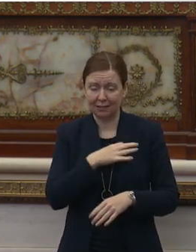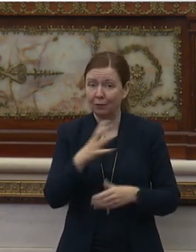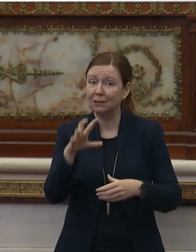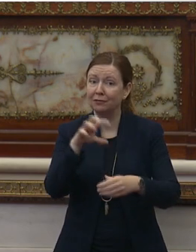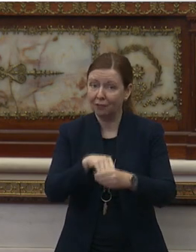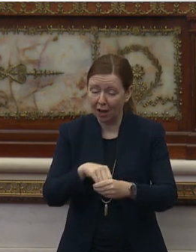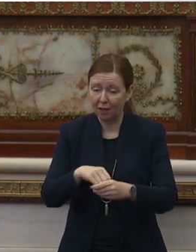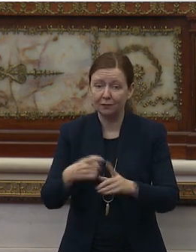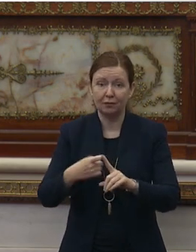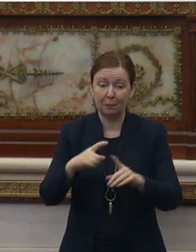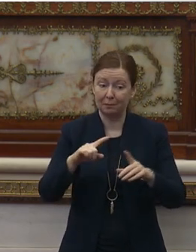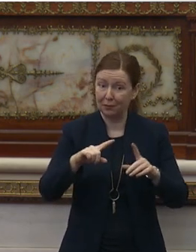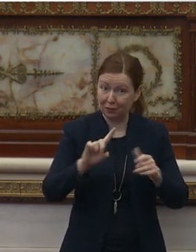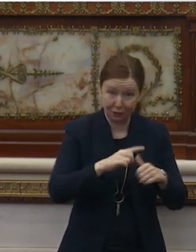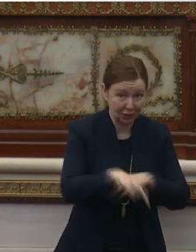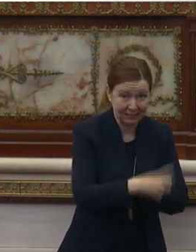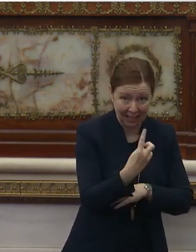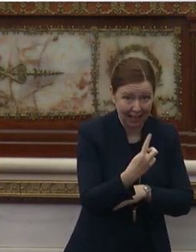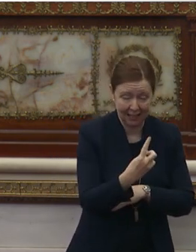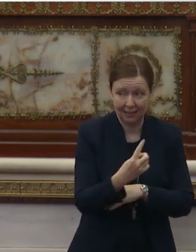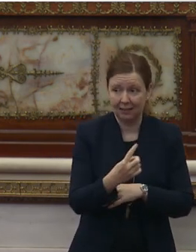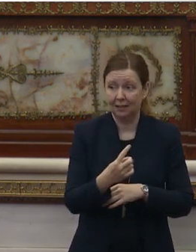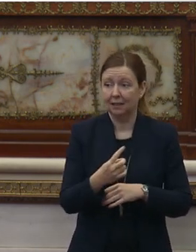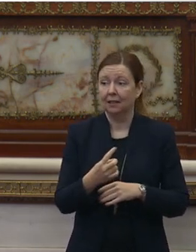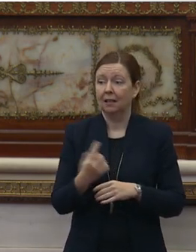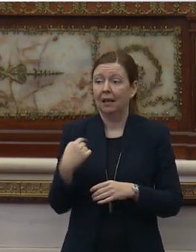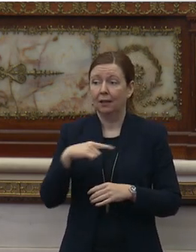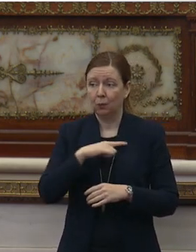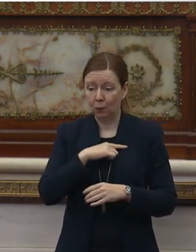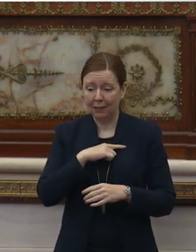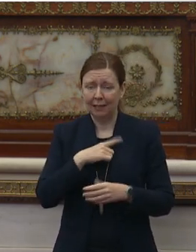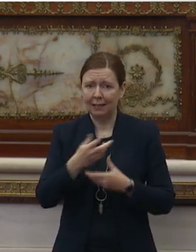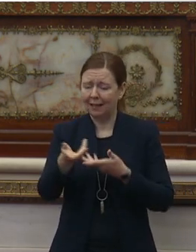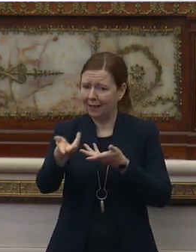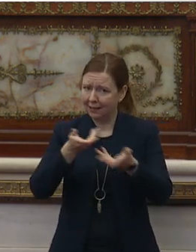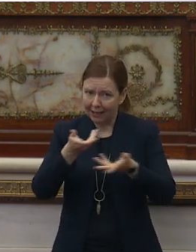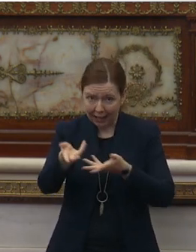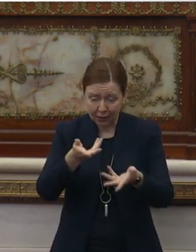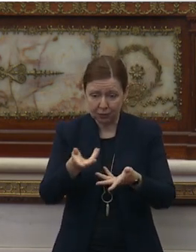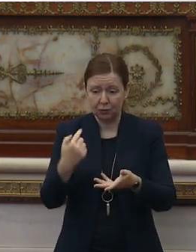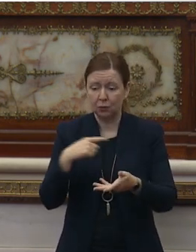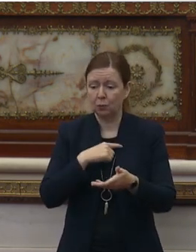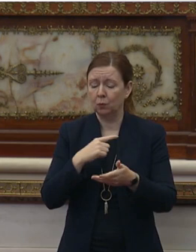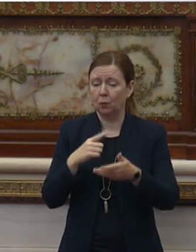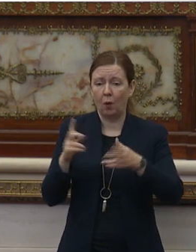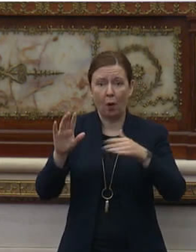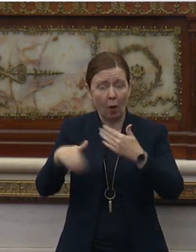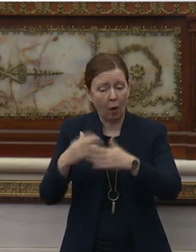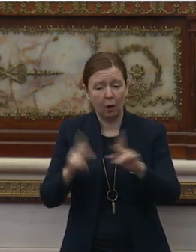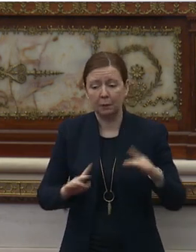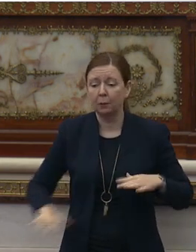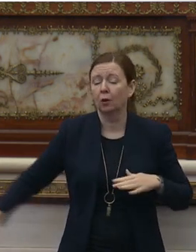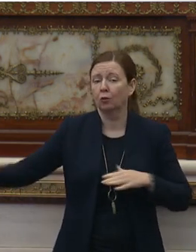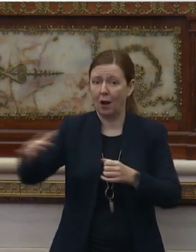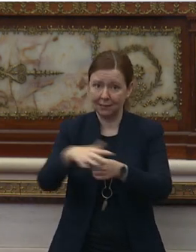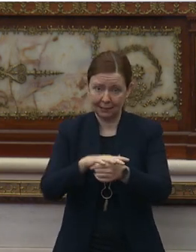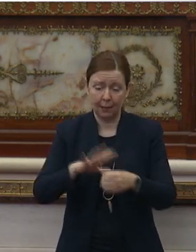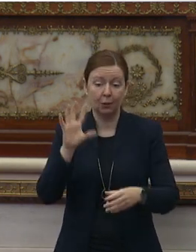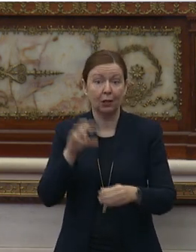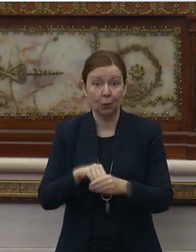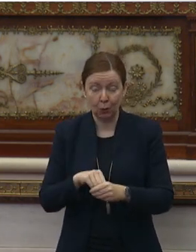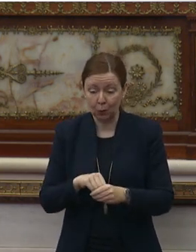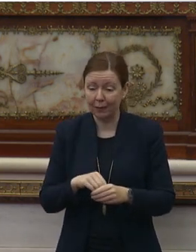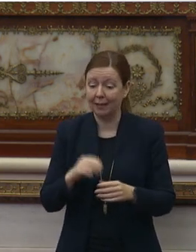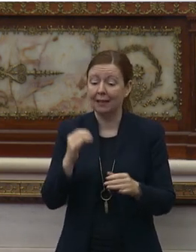involved from day one. And we engaged stakeholders all across the neighborhood, including